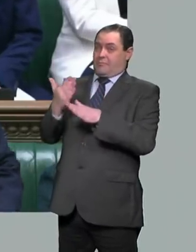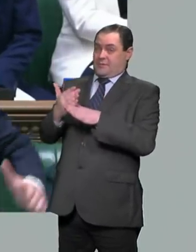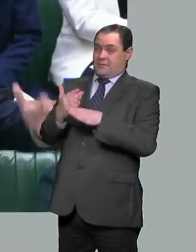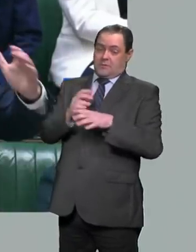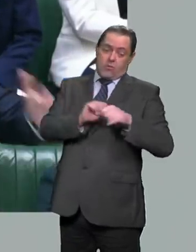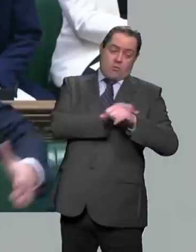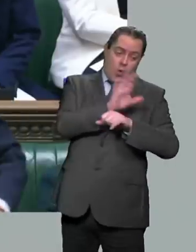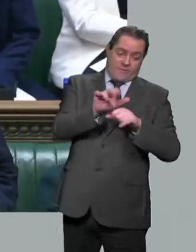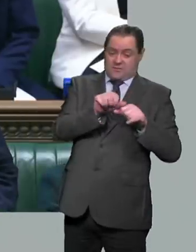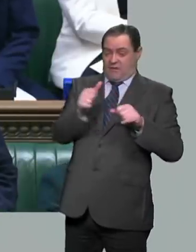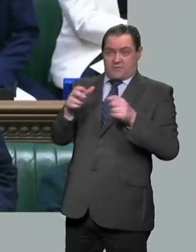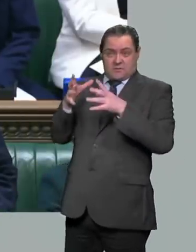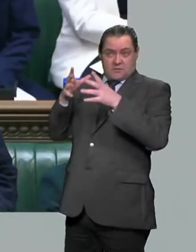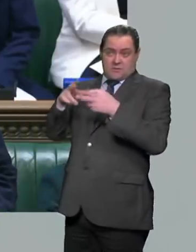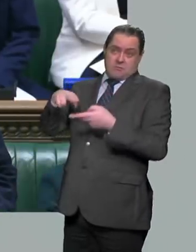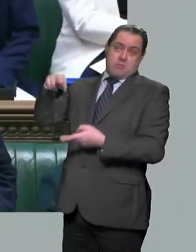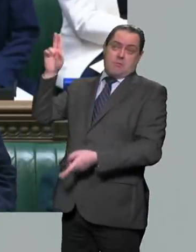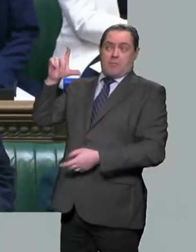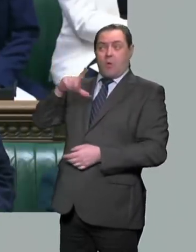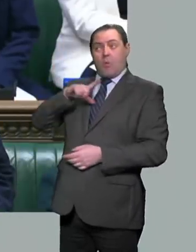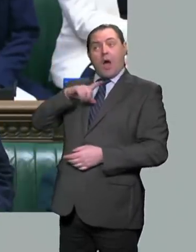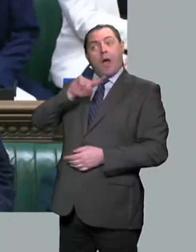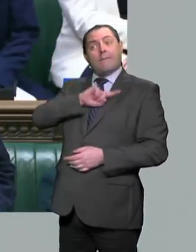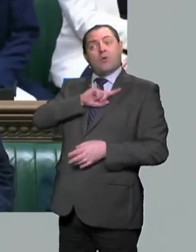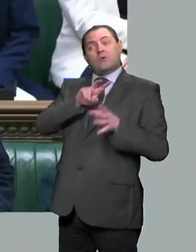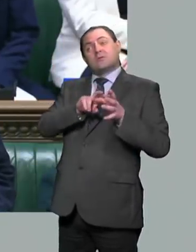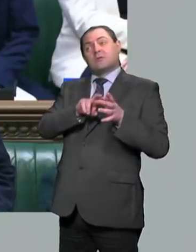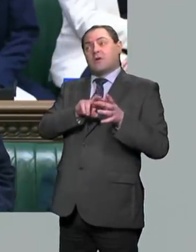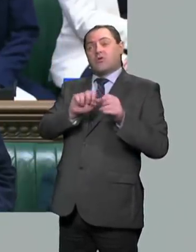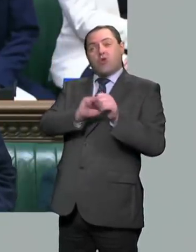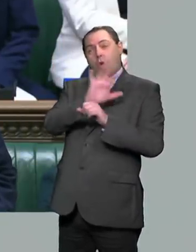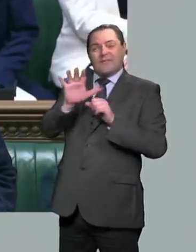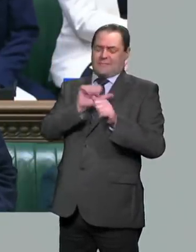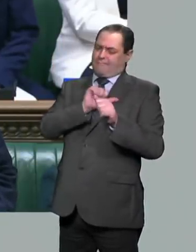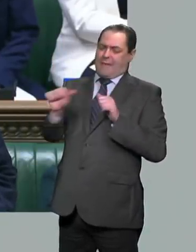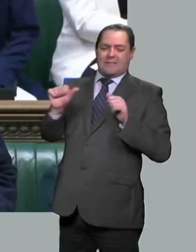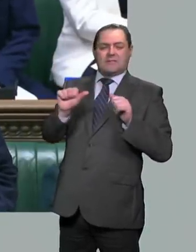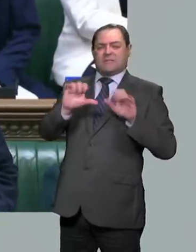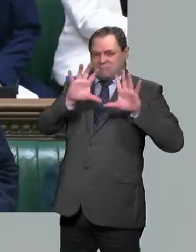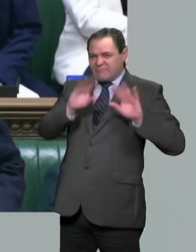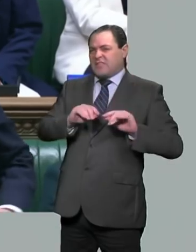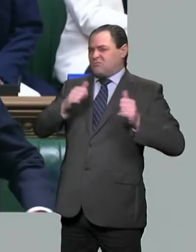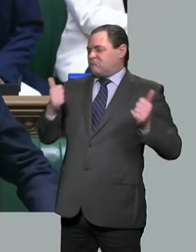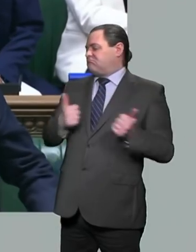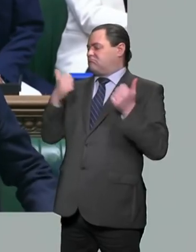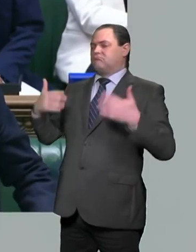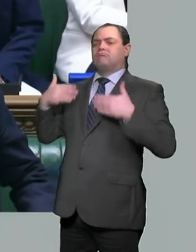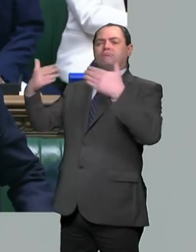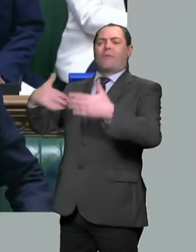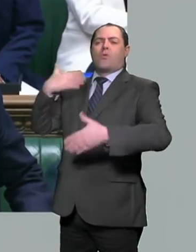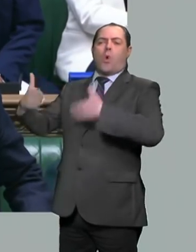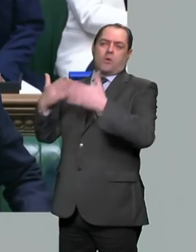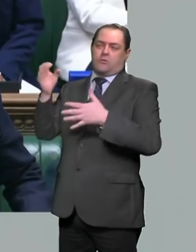pandemic began, because we've had the fastest exit from COVID of any European economy, Mr. Speaker, because we